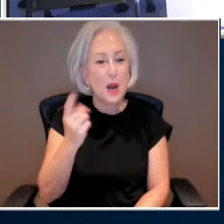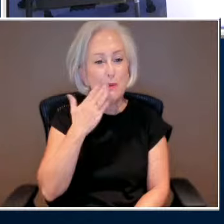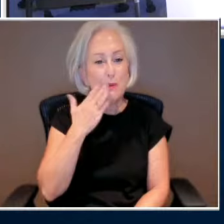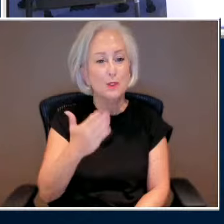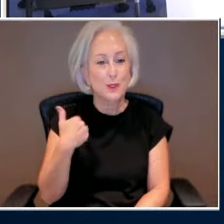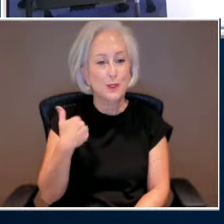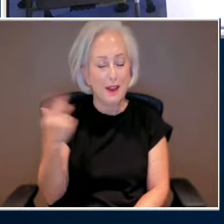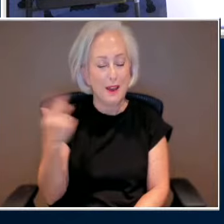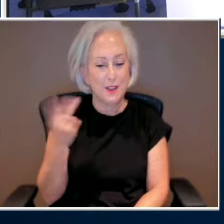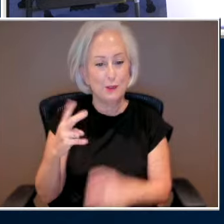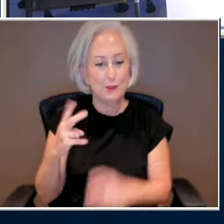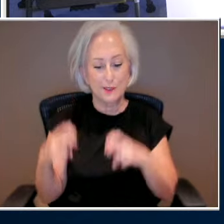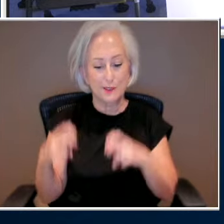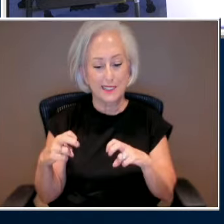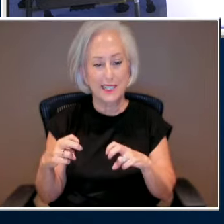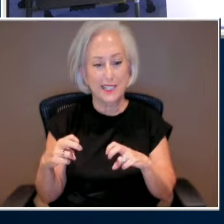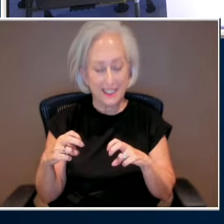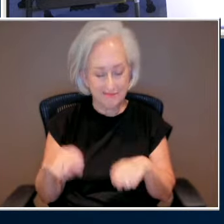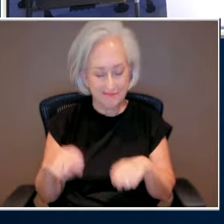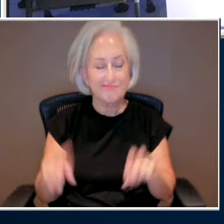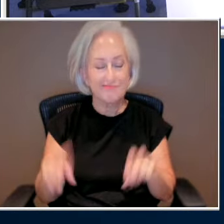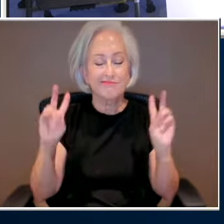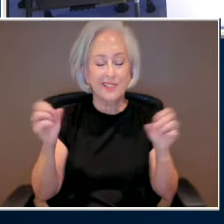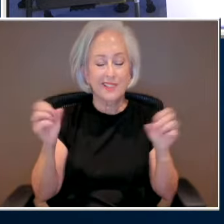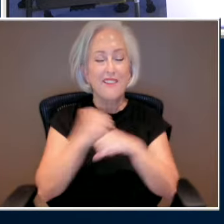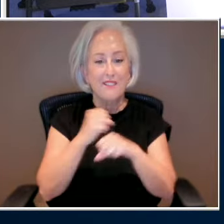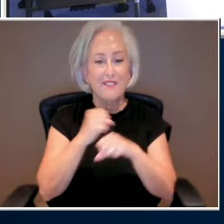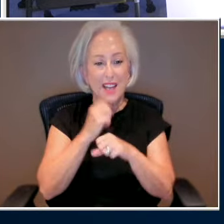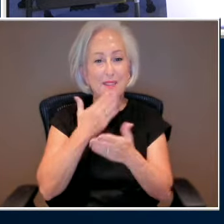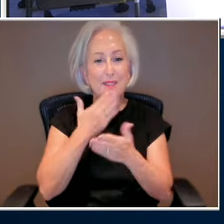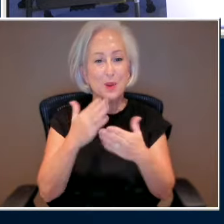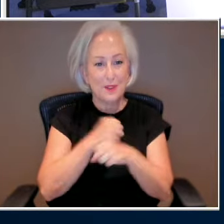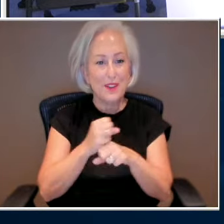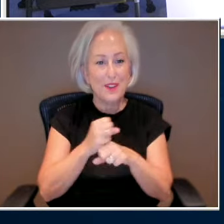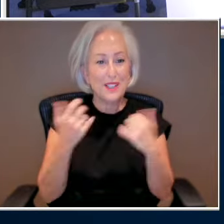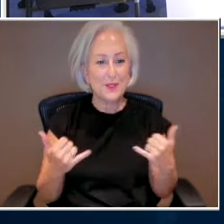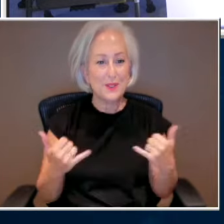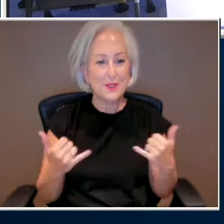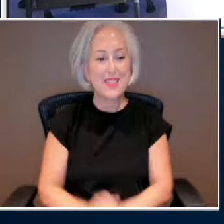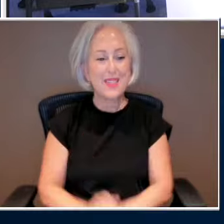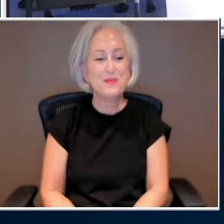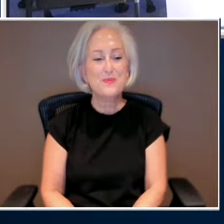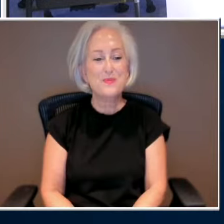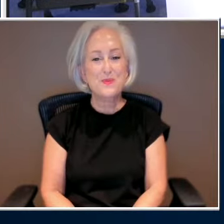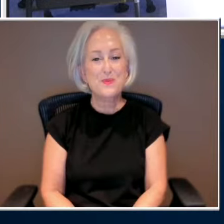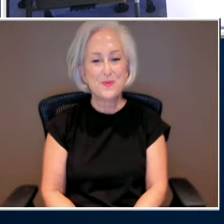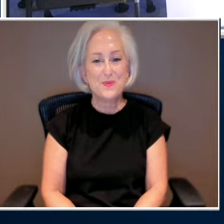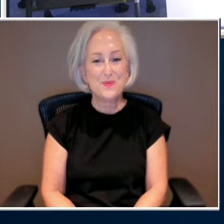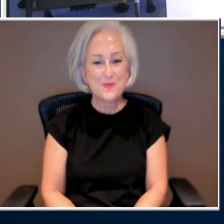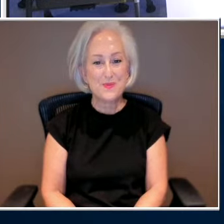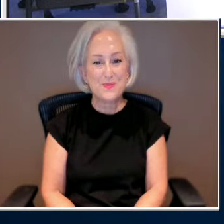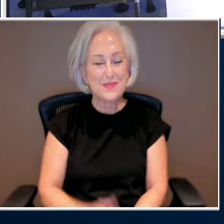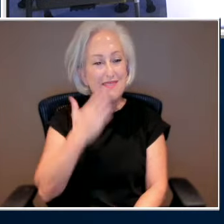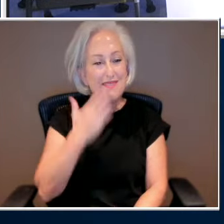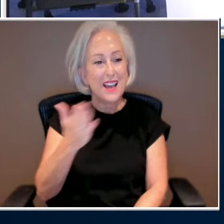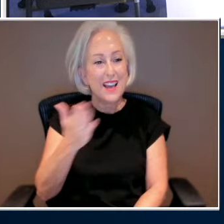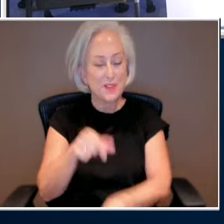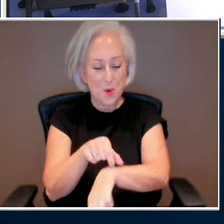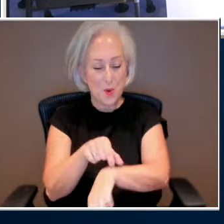fighting the good fight together. Absolutely. Absolutely. And thanks for my bracelets. Great.